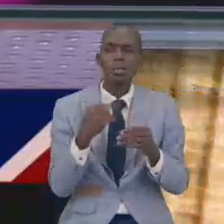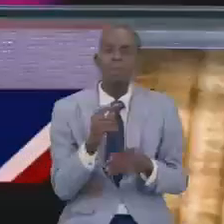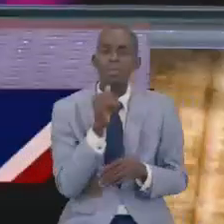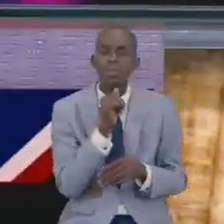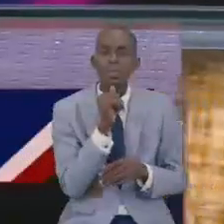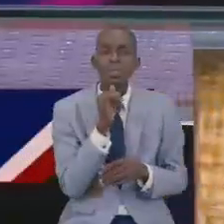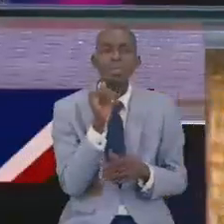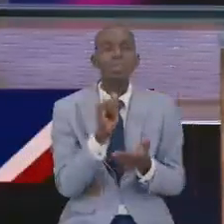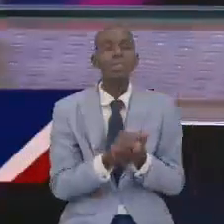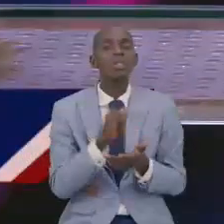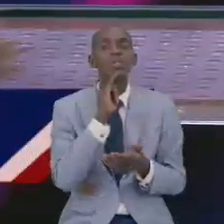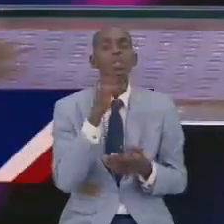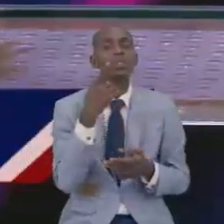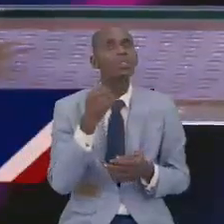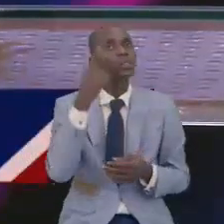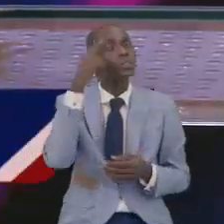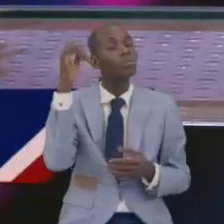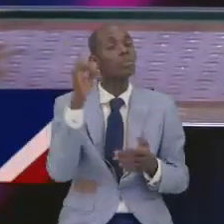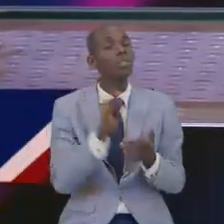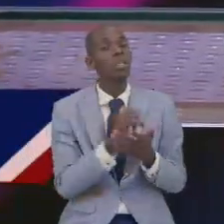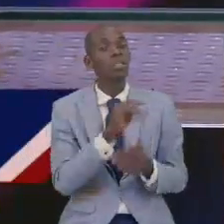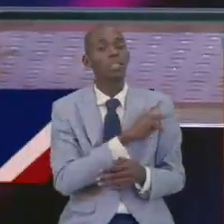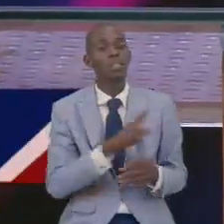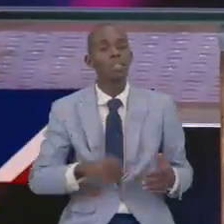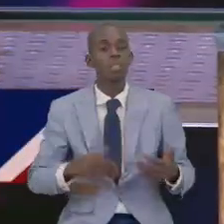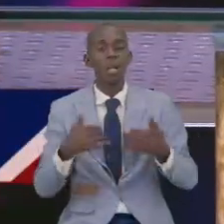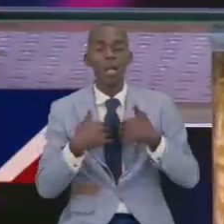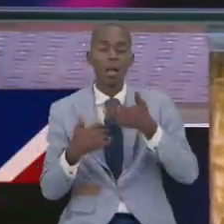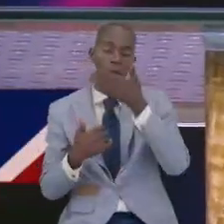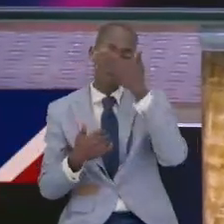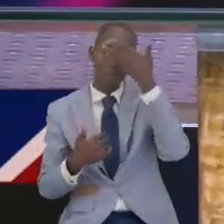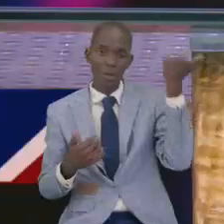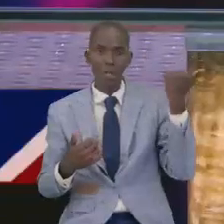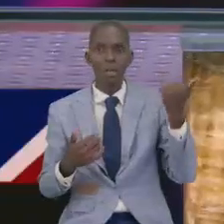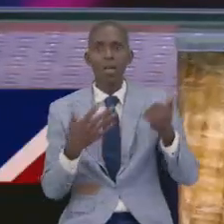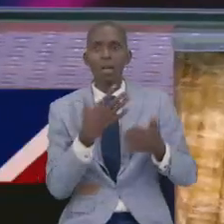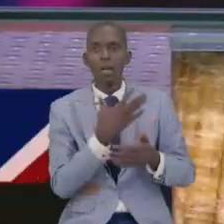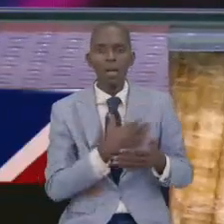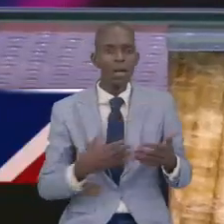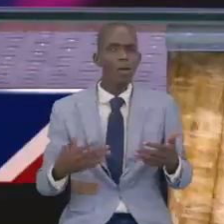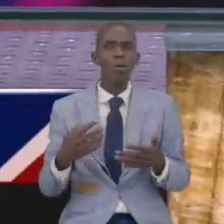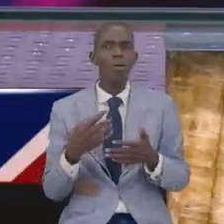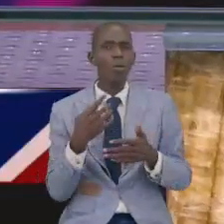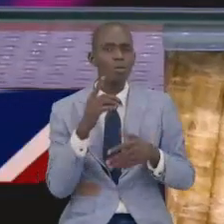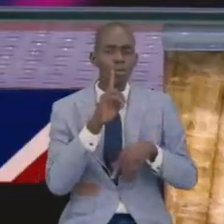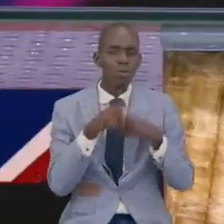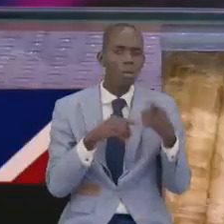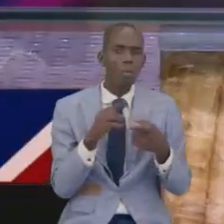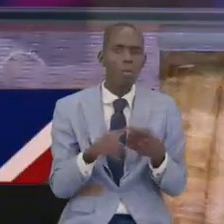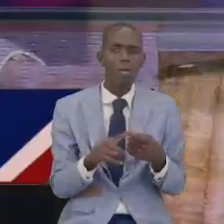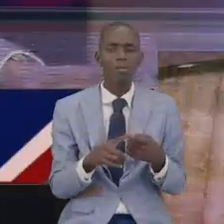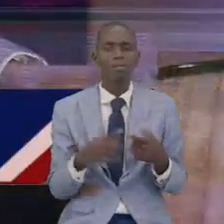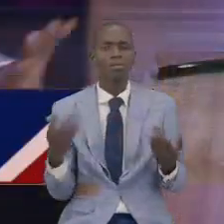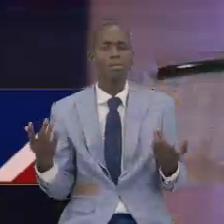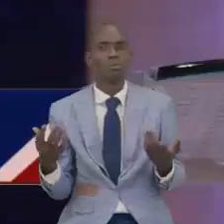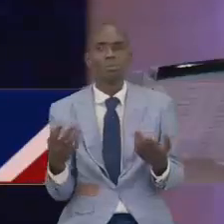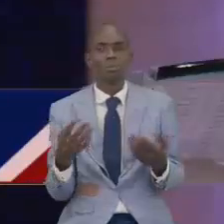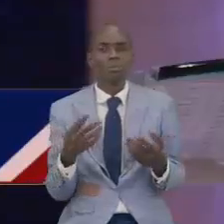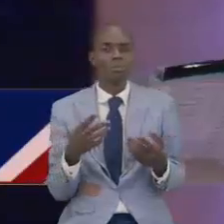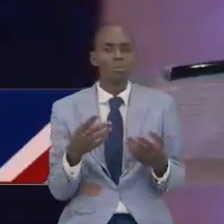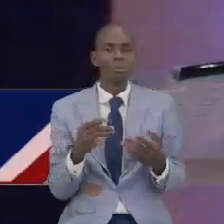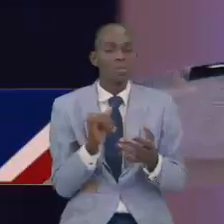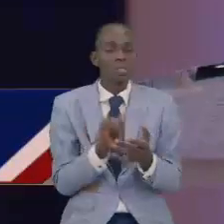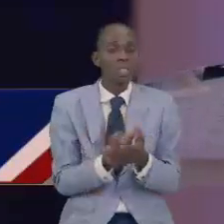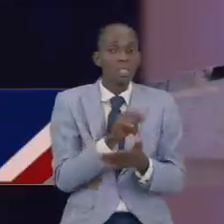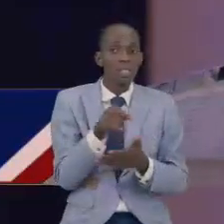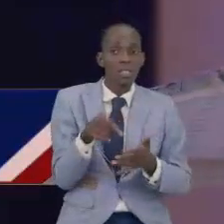that Nebuchadnezzar had forgotten. And he's talking about world powers. It's talking about worldly, it's going about Gentile kingdoms, that